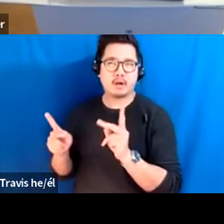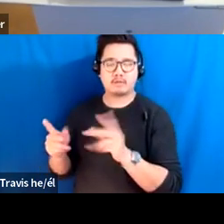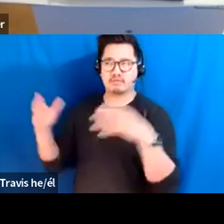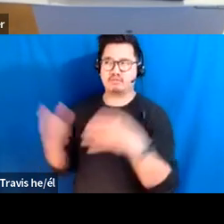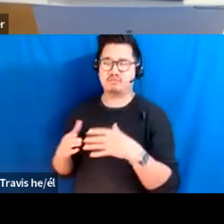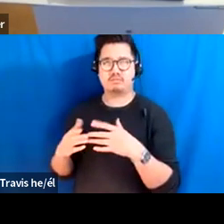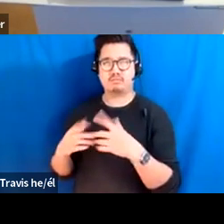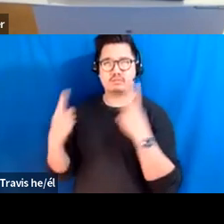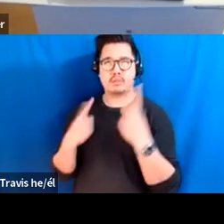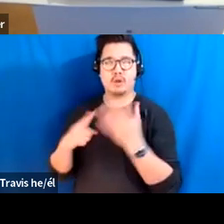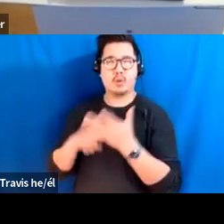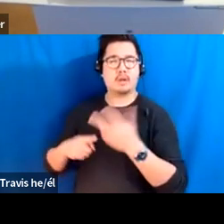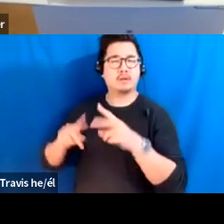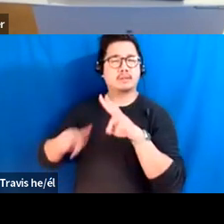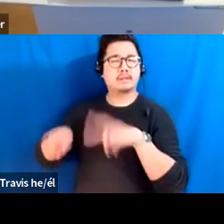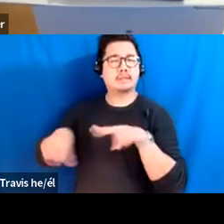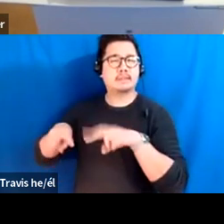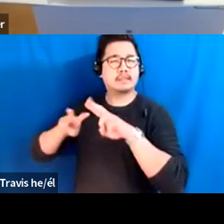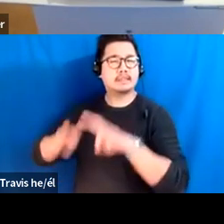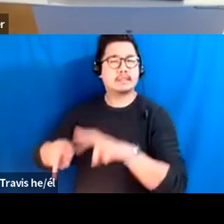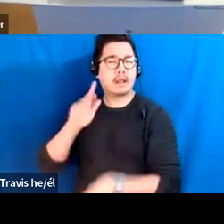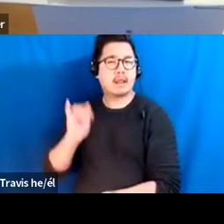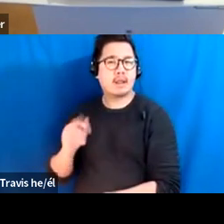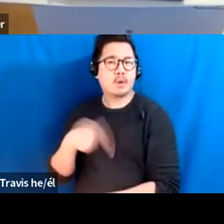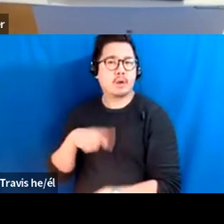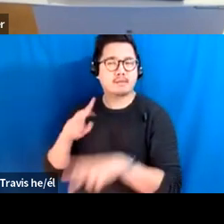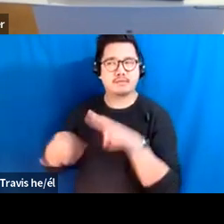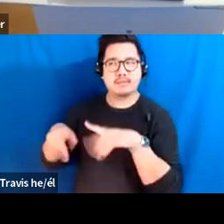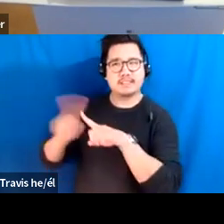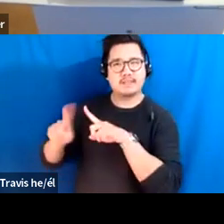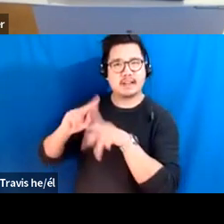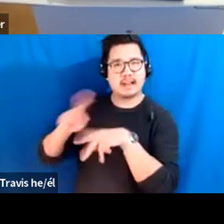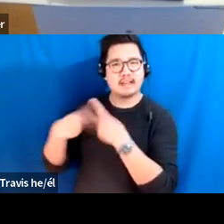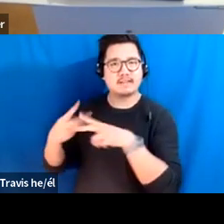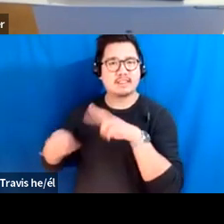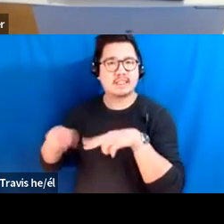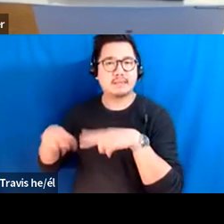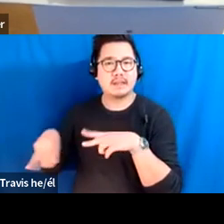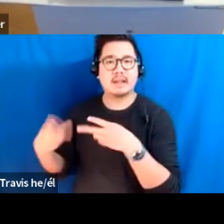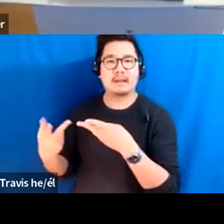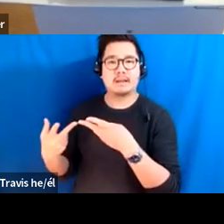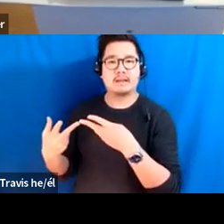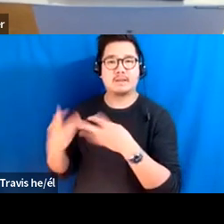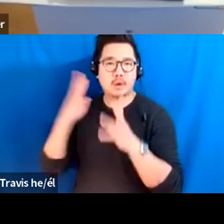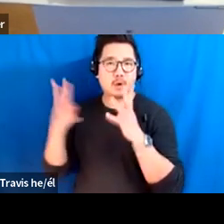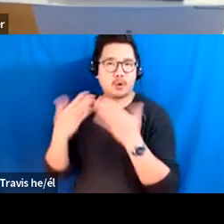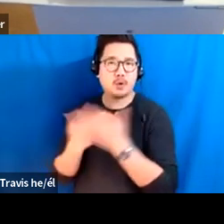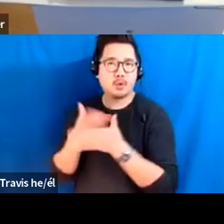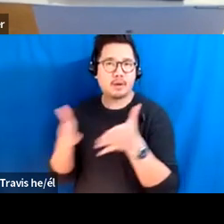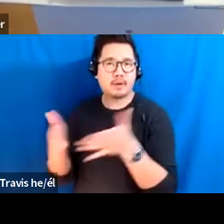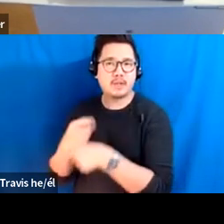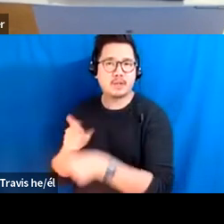like we're thinking about creative ideas of looking at performative based assessments in in creative and new ways for us to actually